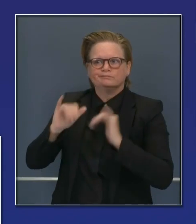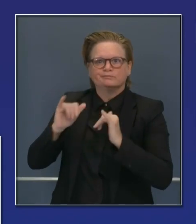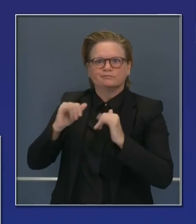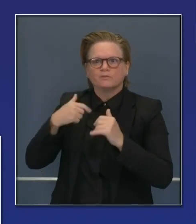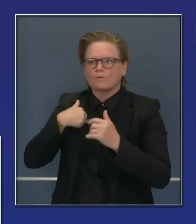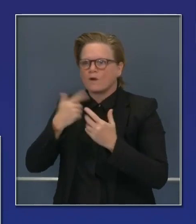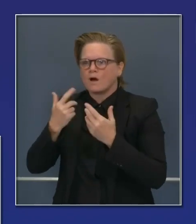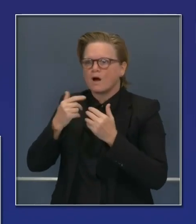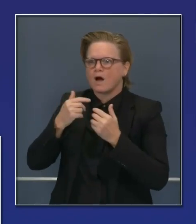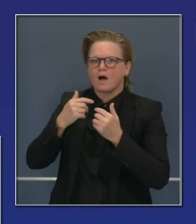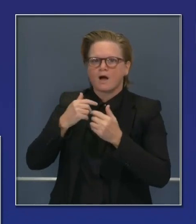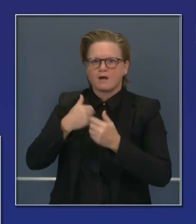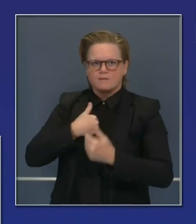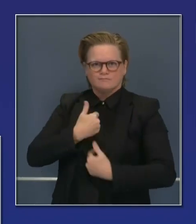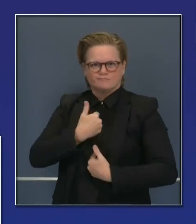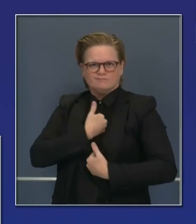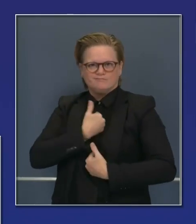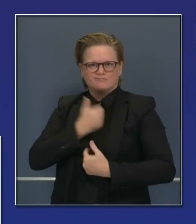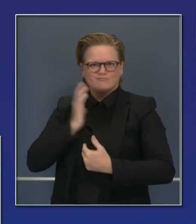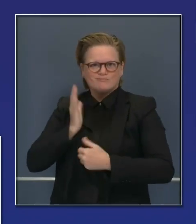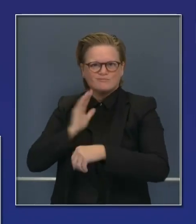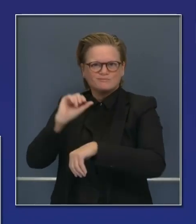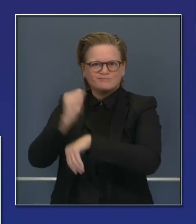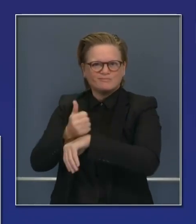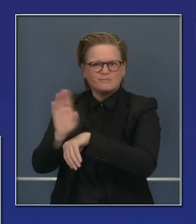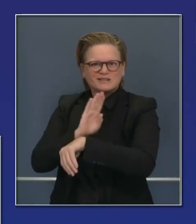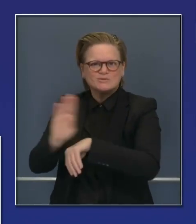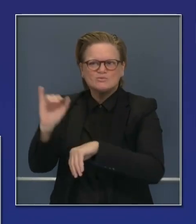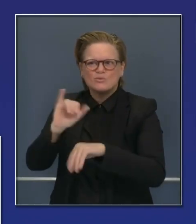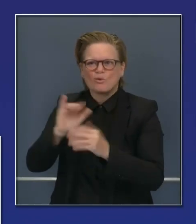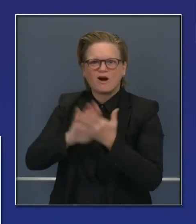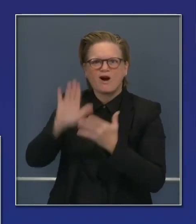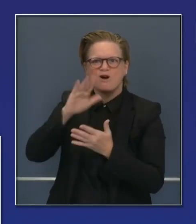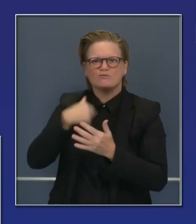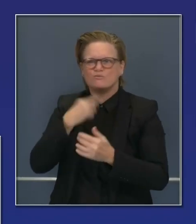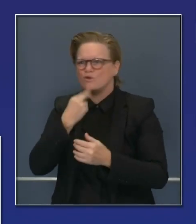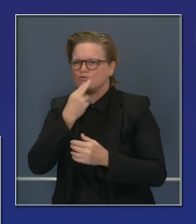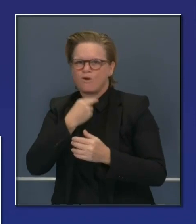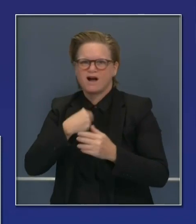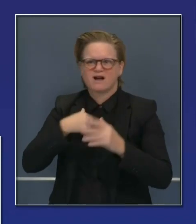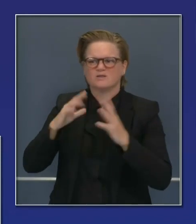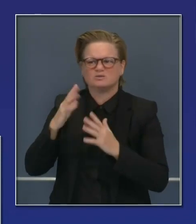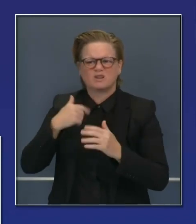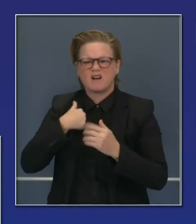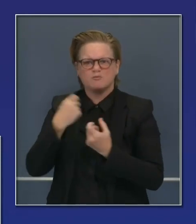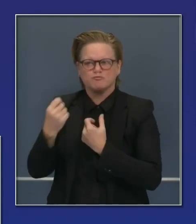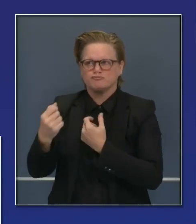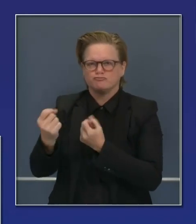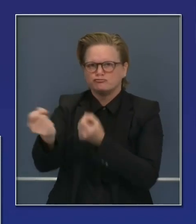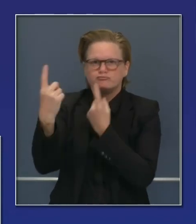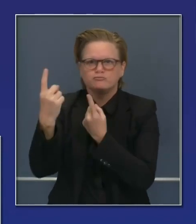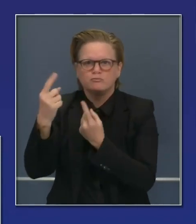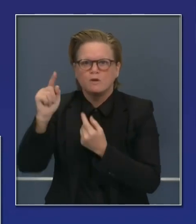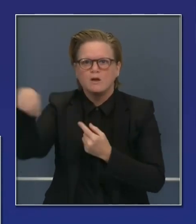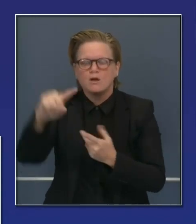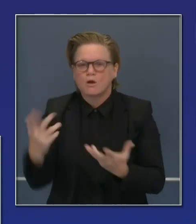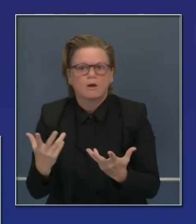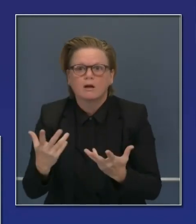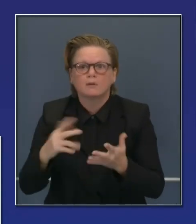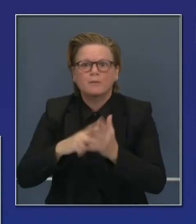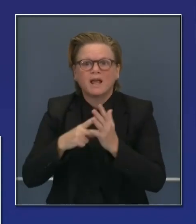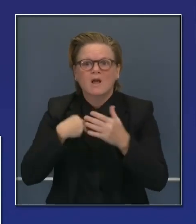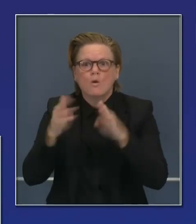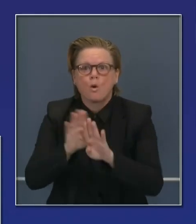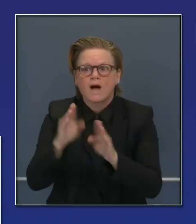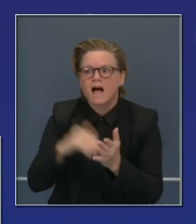restaurant, I deeply empathize and I have deep appreciation for the stress and the struggles our restaurants have had.